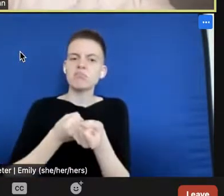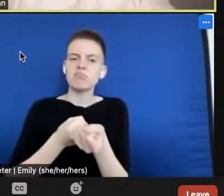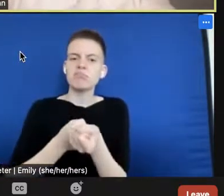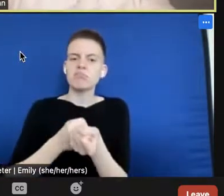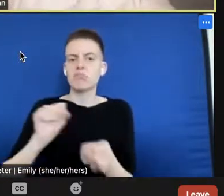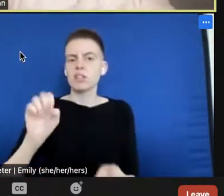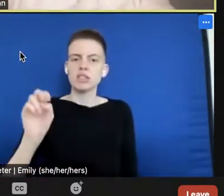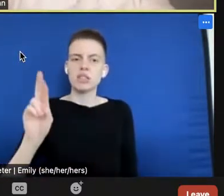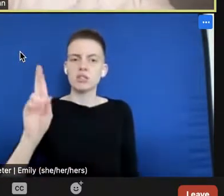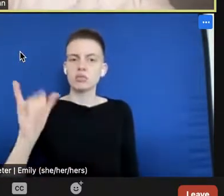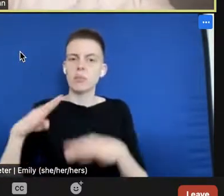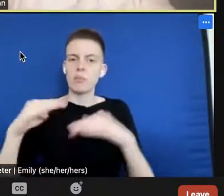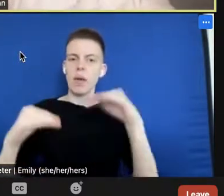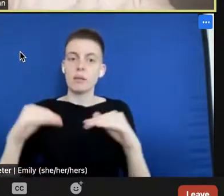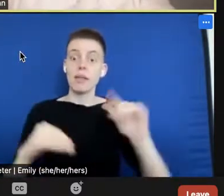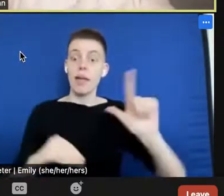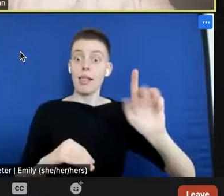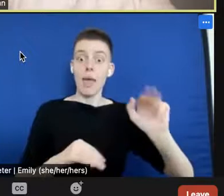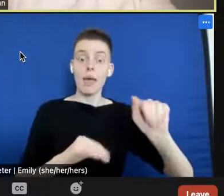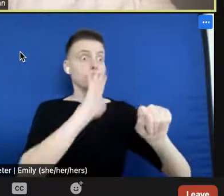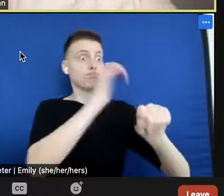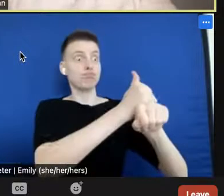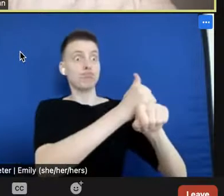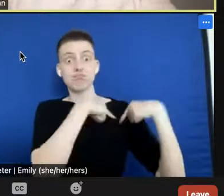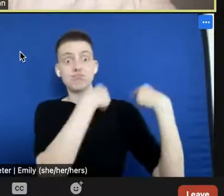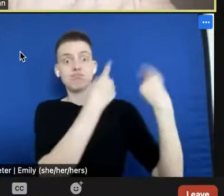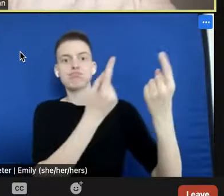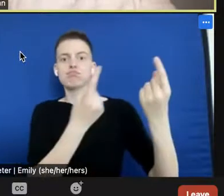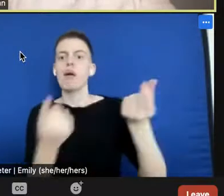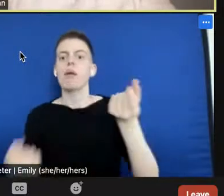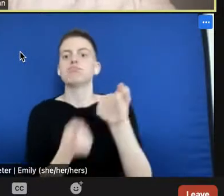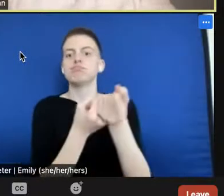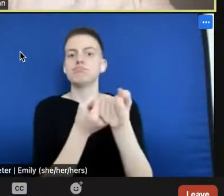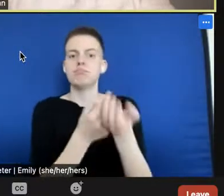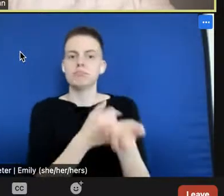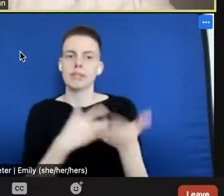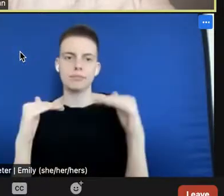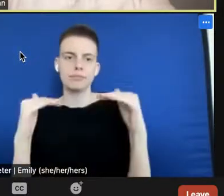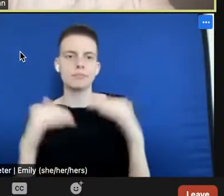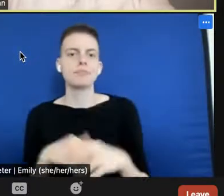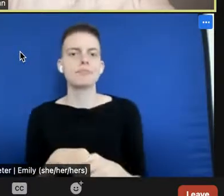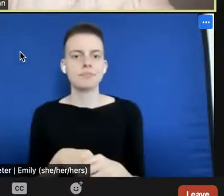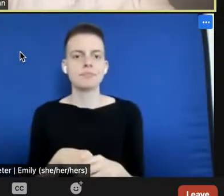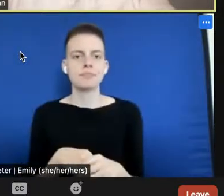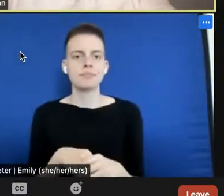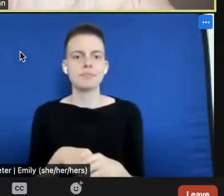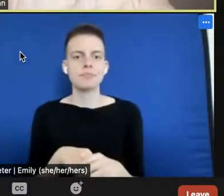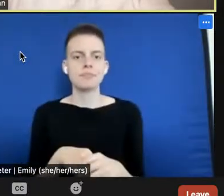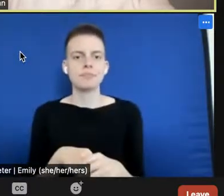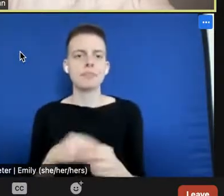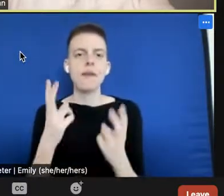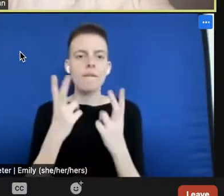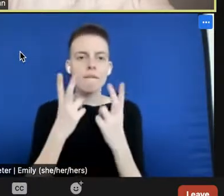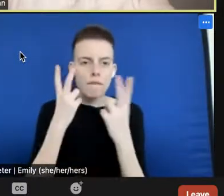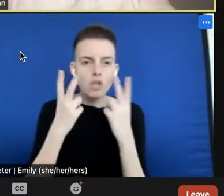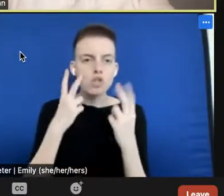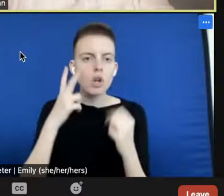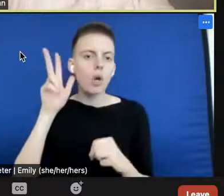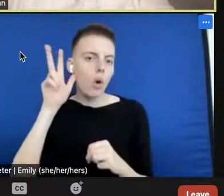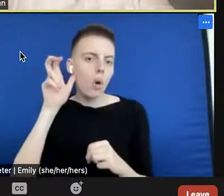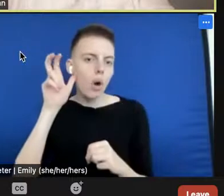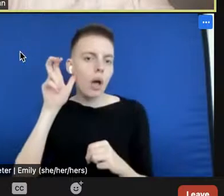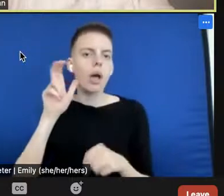long time ago. Okay. Vision, auditory, and tactual trade lead roles.